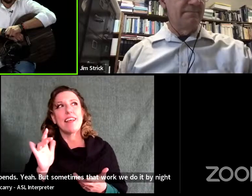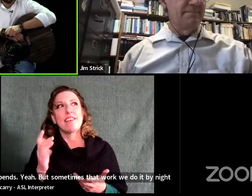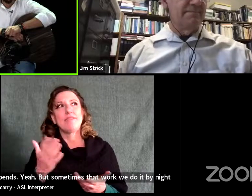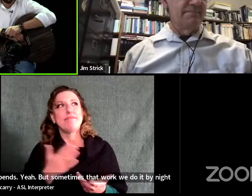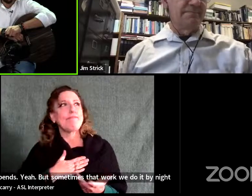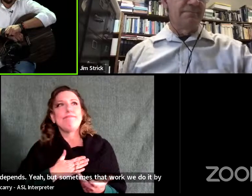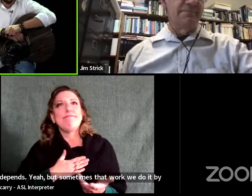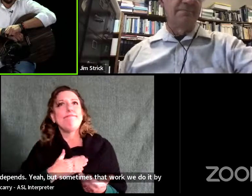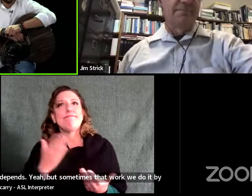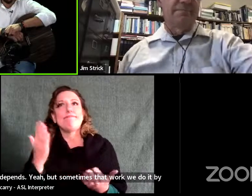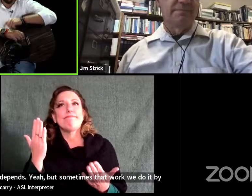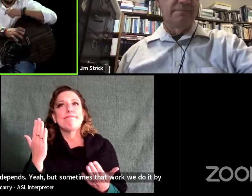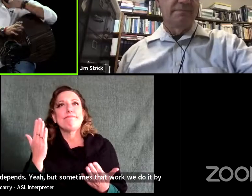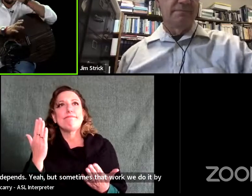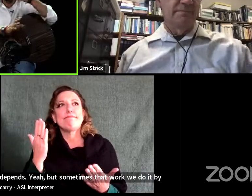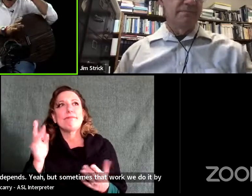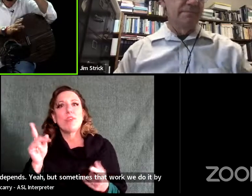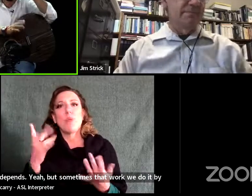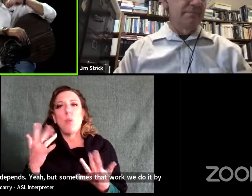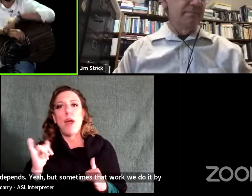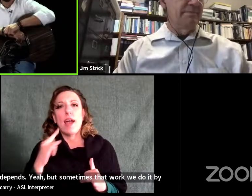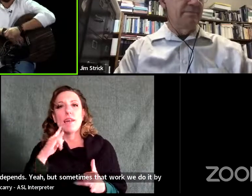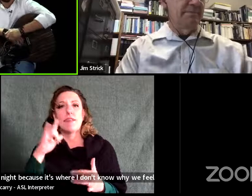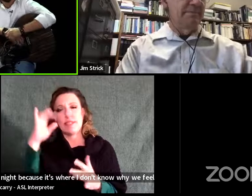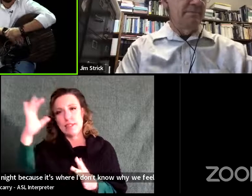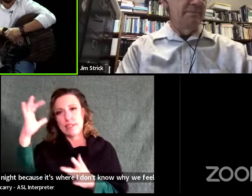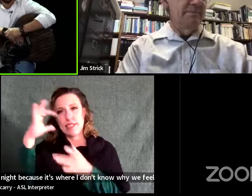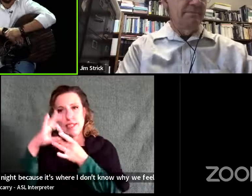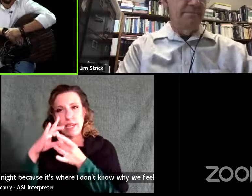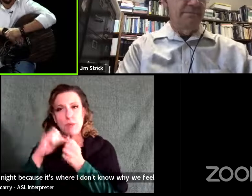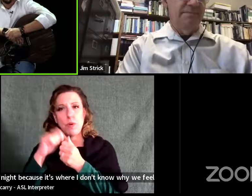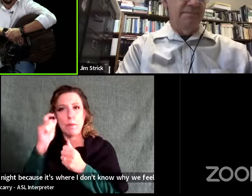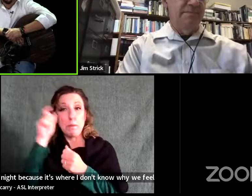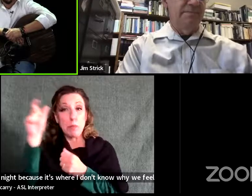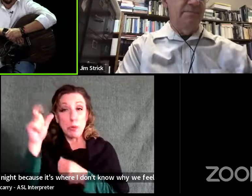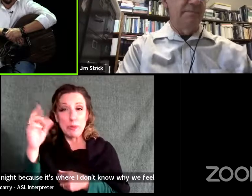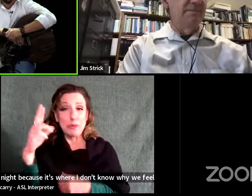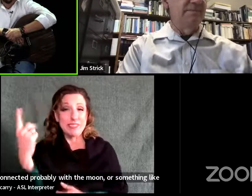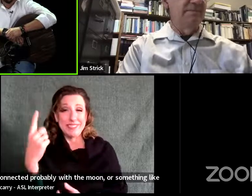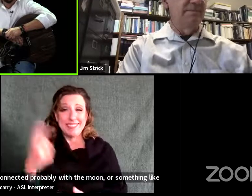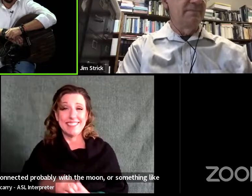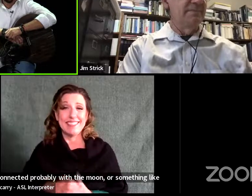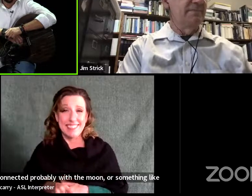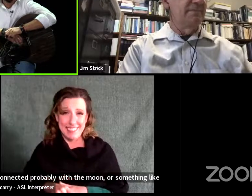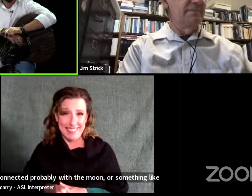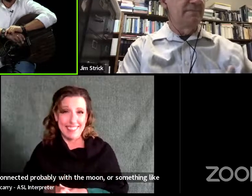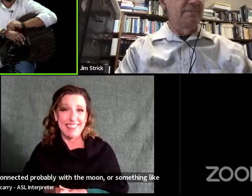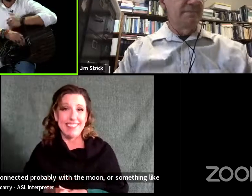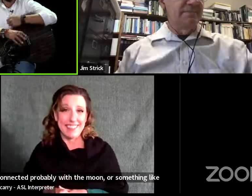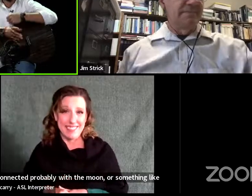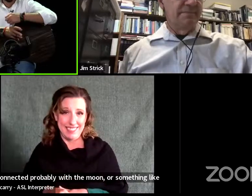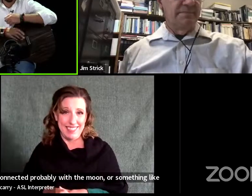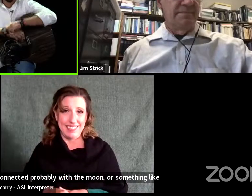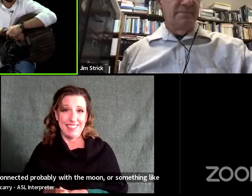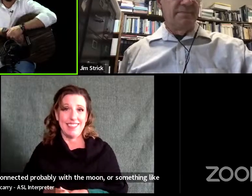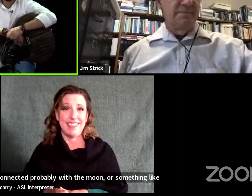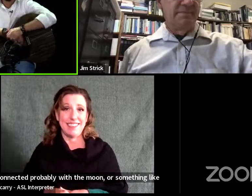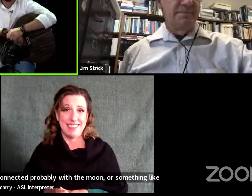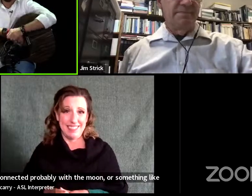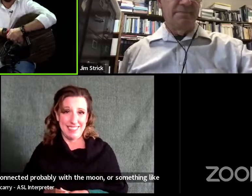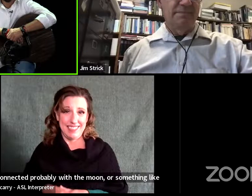why, we feel connected probably with the moon or something like that, that we'd get more inspired to play